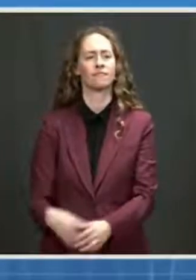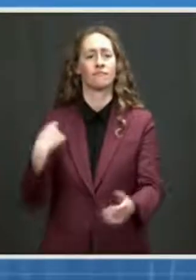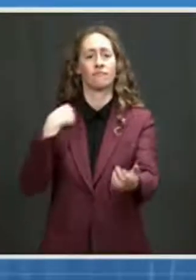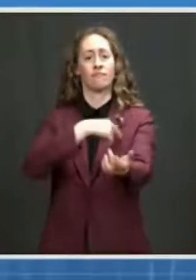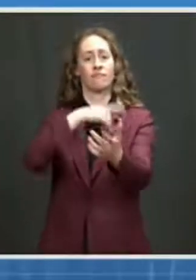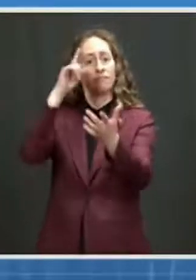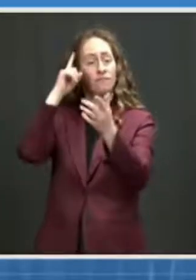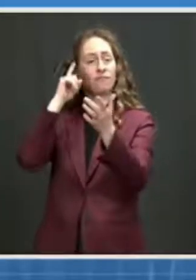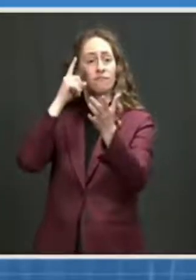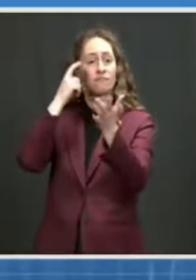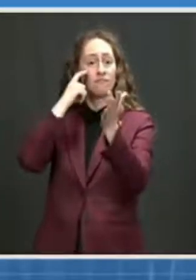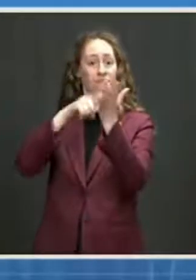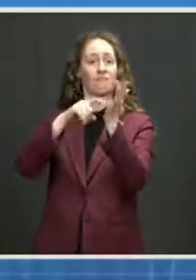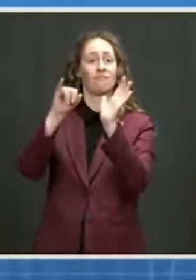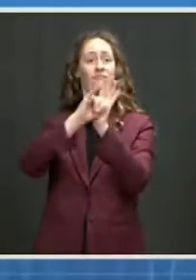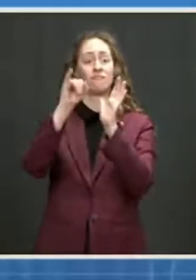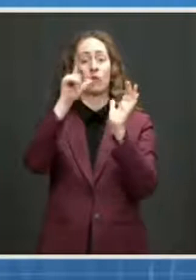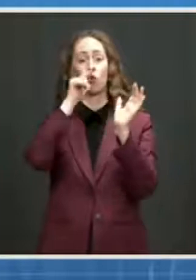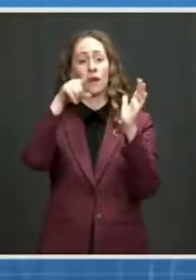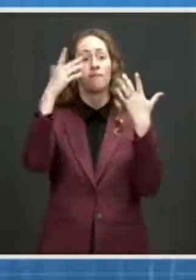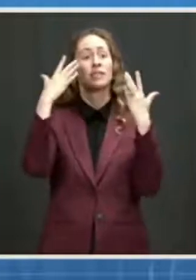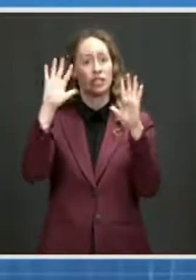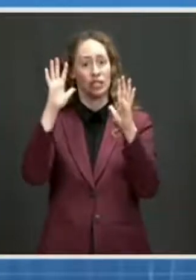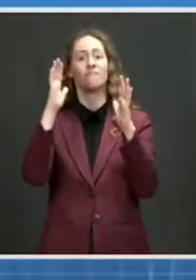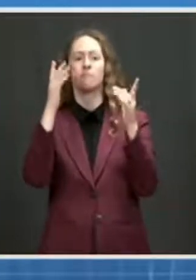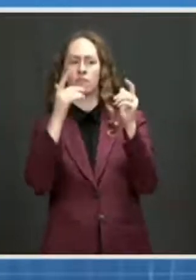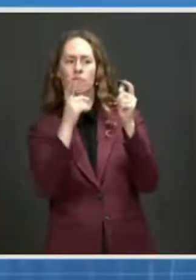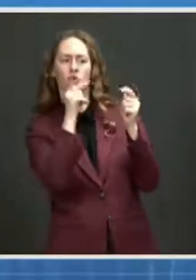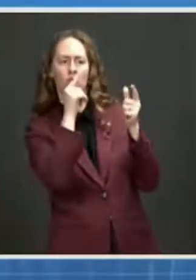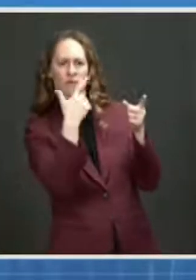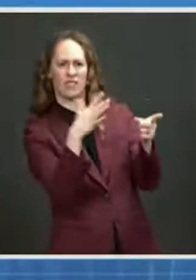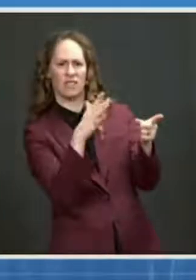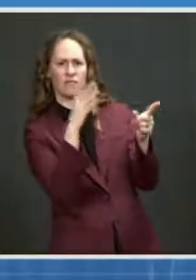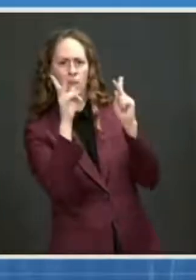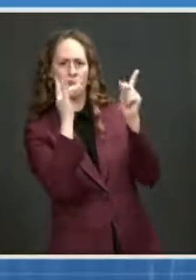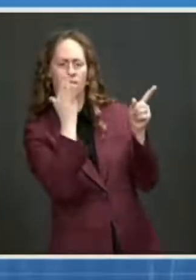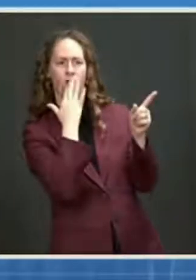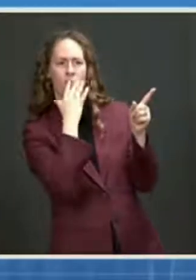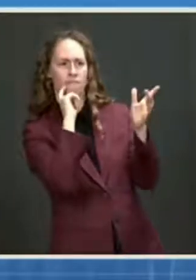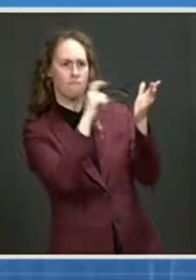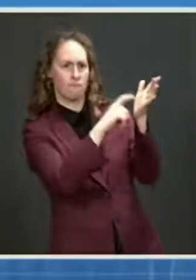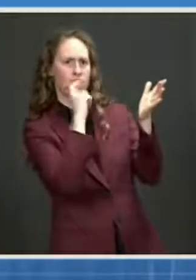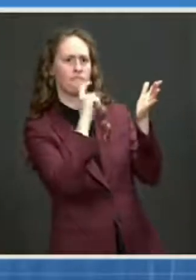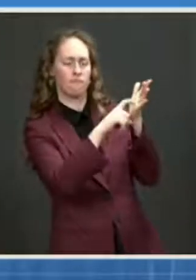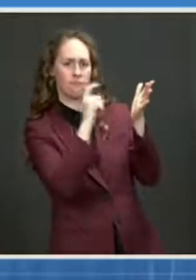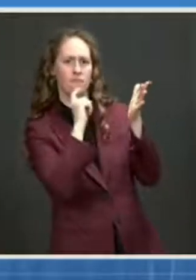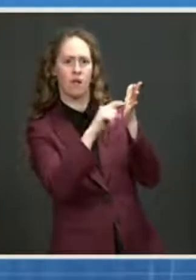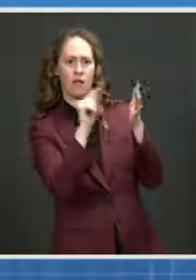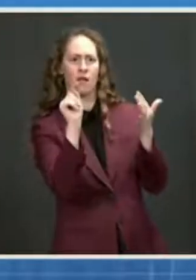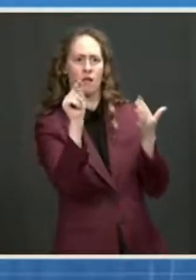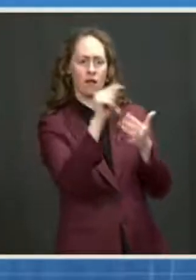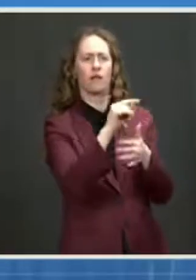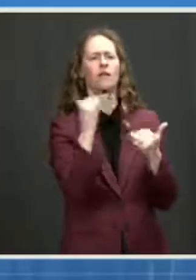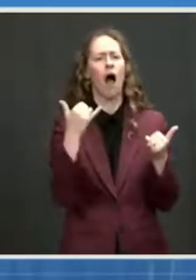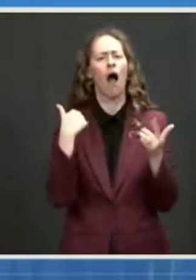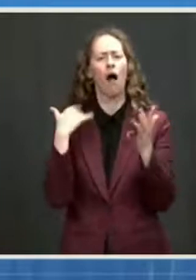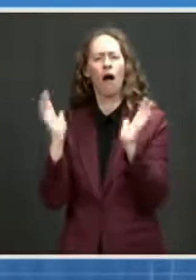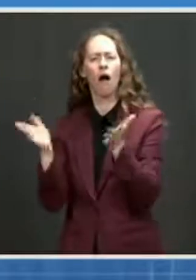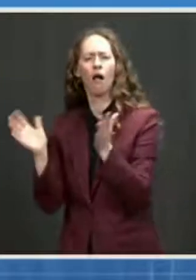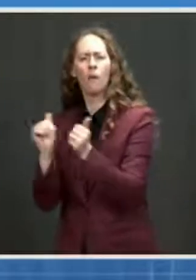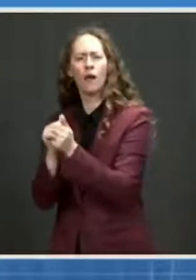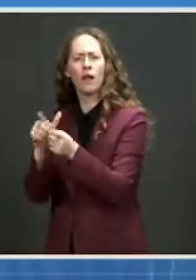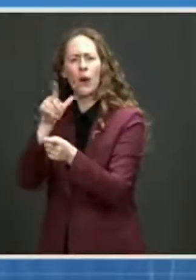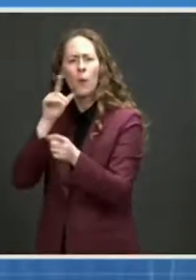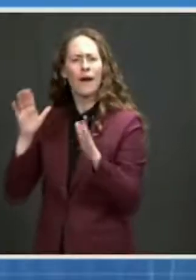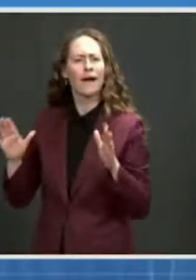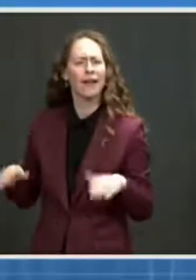Still, when talking to those who are unvaccinated, I often hear many of the same reasons for why they have yet to get a